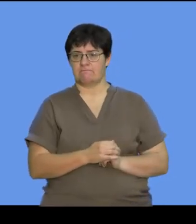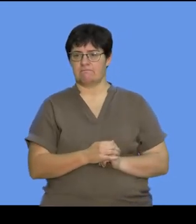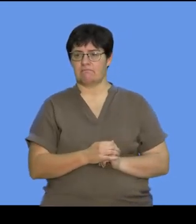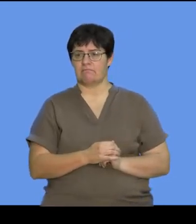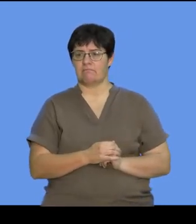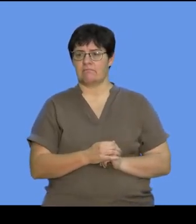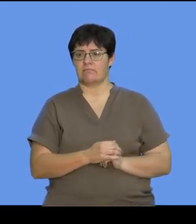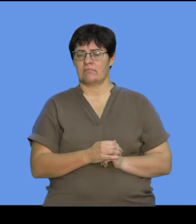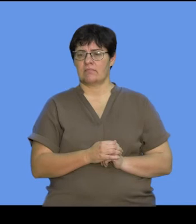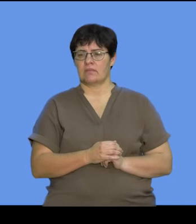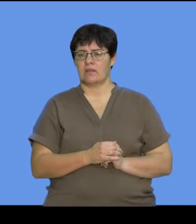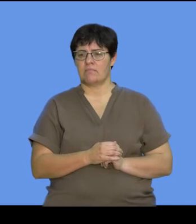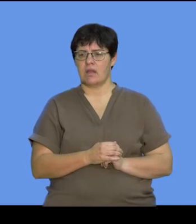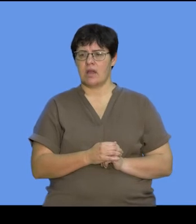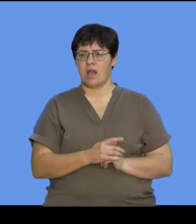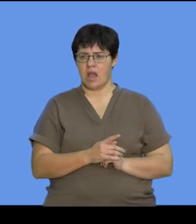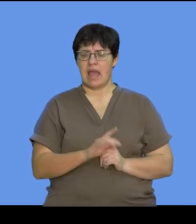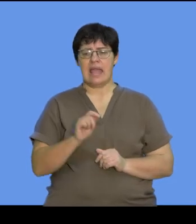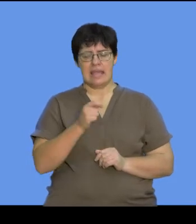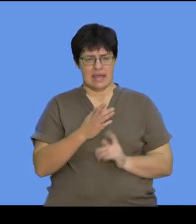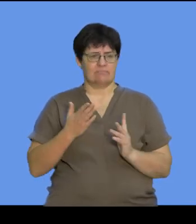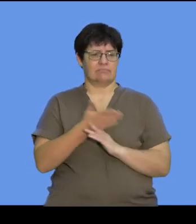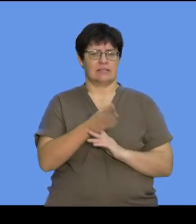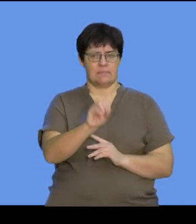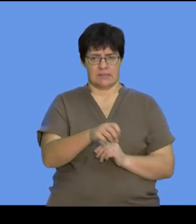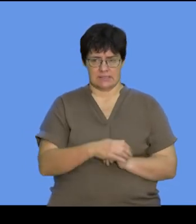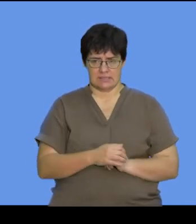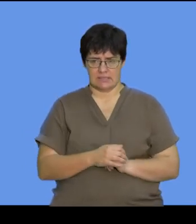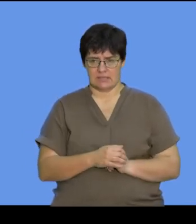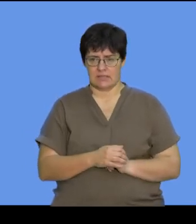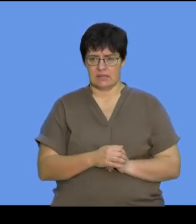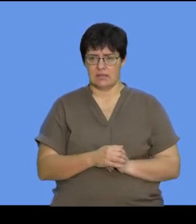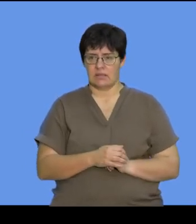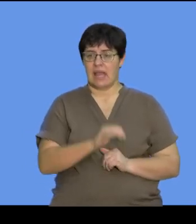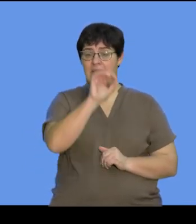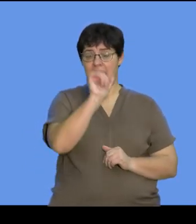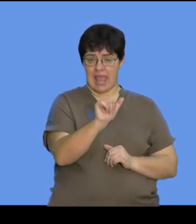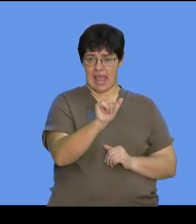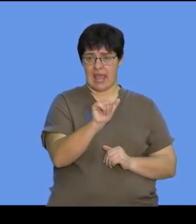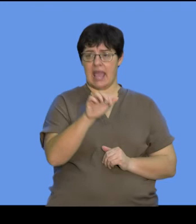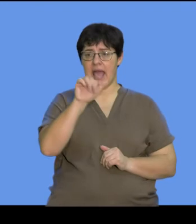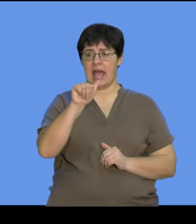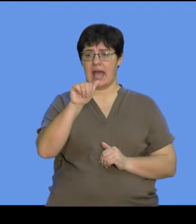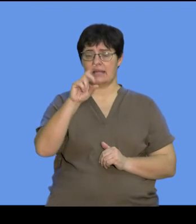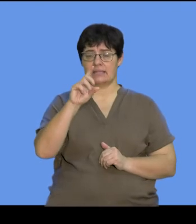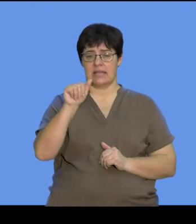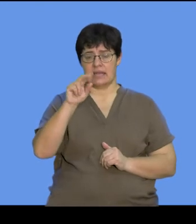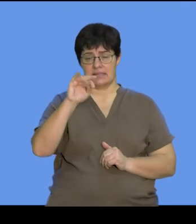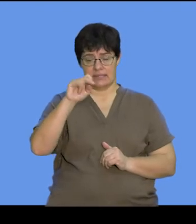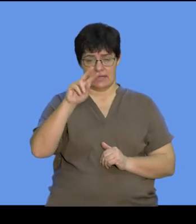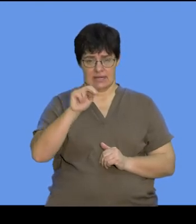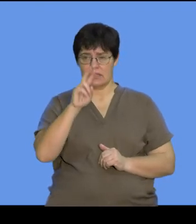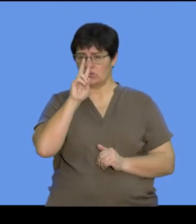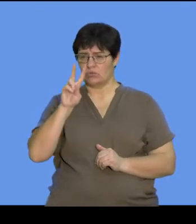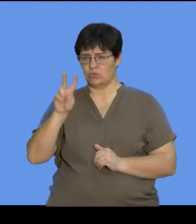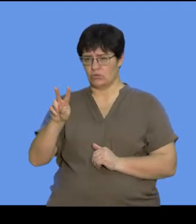this would require us to be able to access the key. If we go to the key, we know that A represents adenine. So it means that